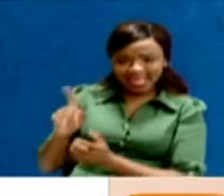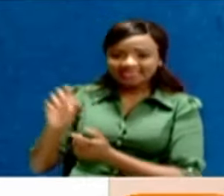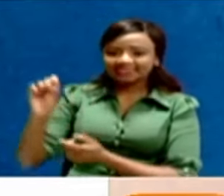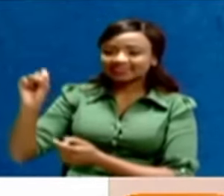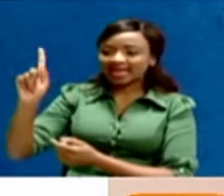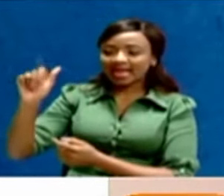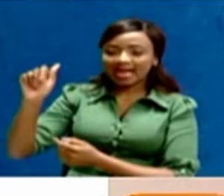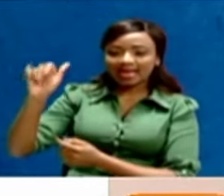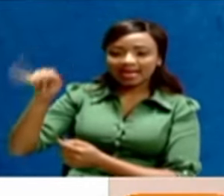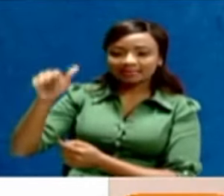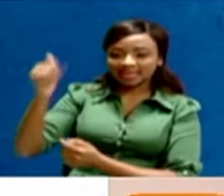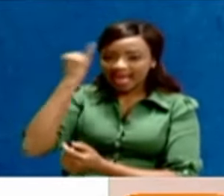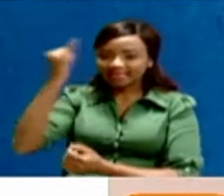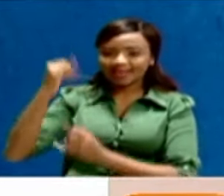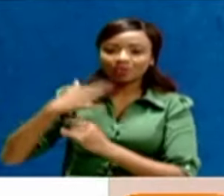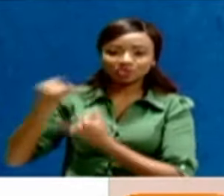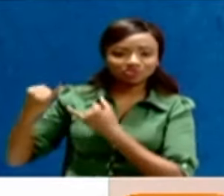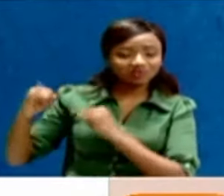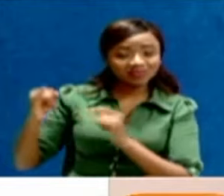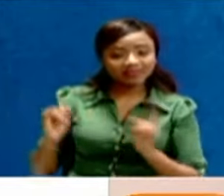Senator Ledama was talking about just now?